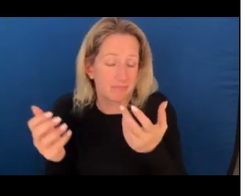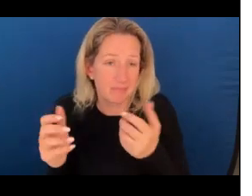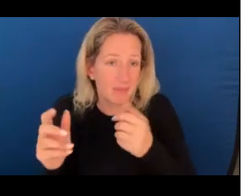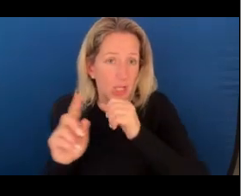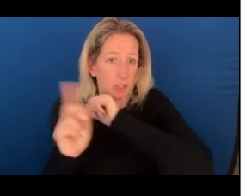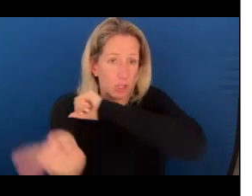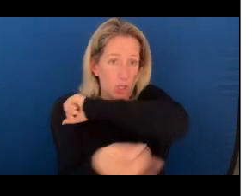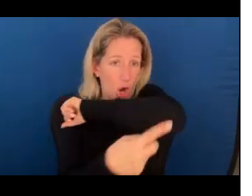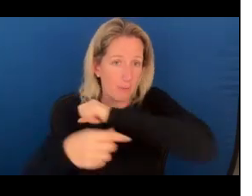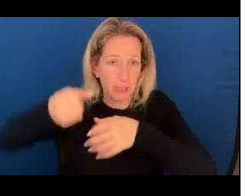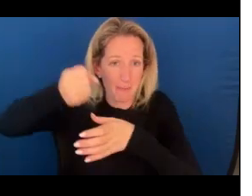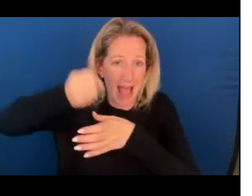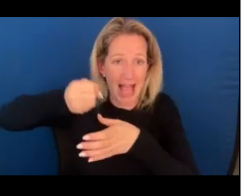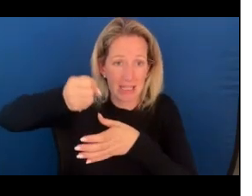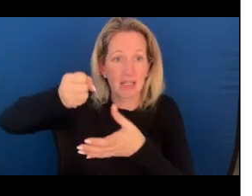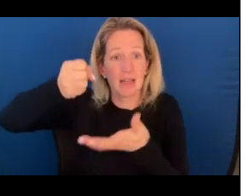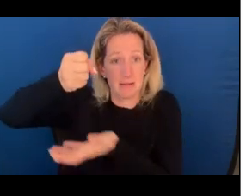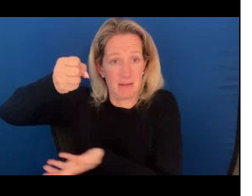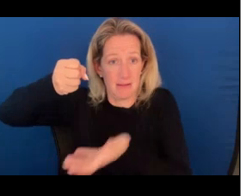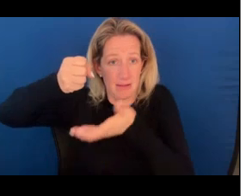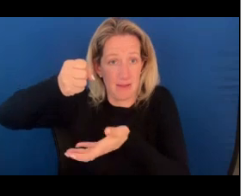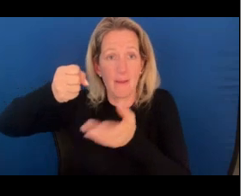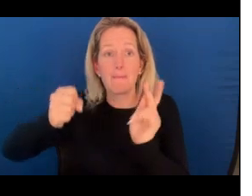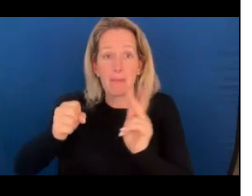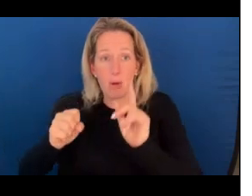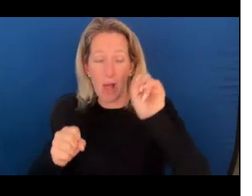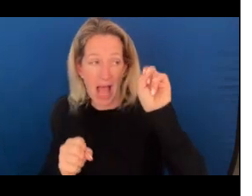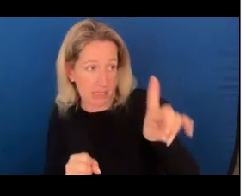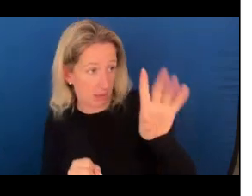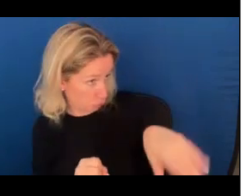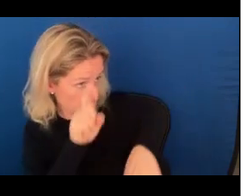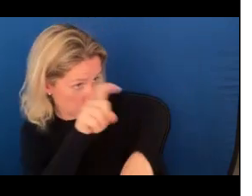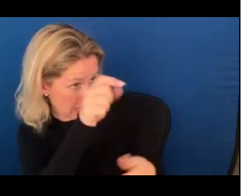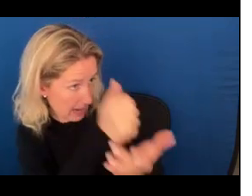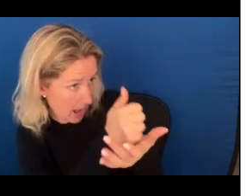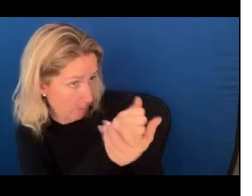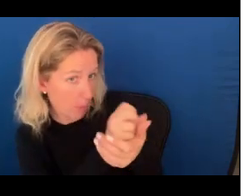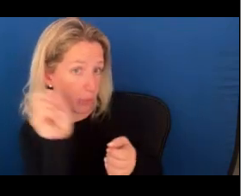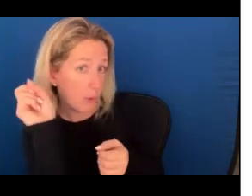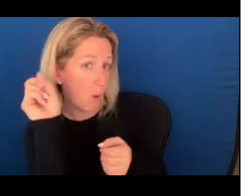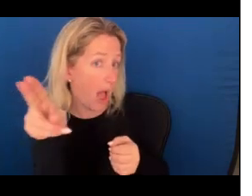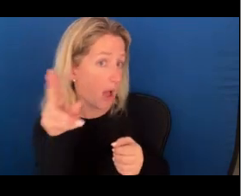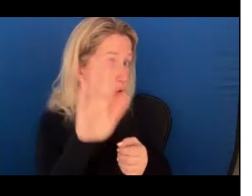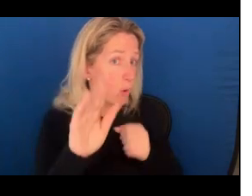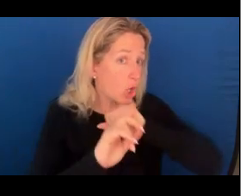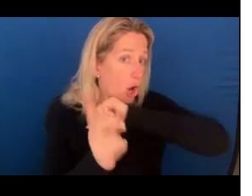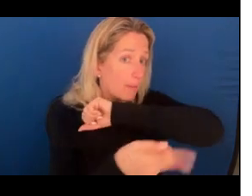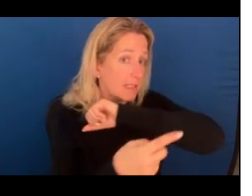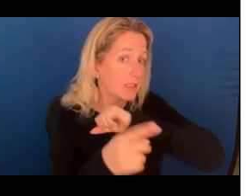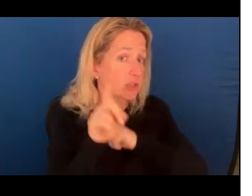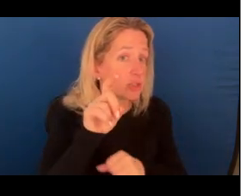and ask me, you know, do I need help throwing out my garbage? And that's, you know, an